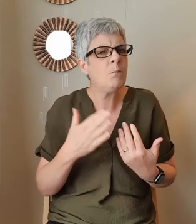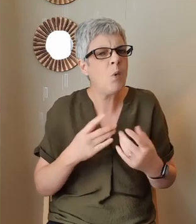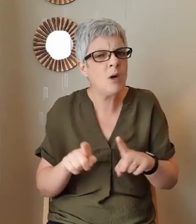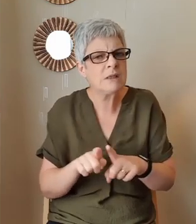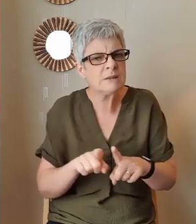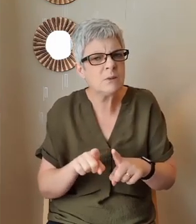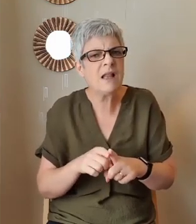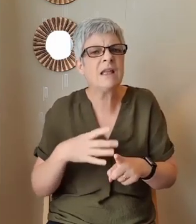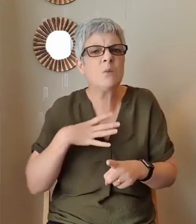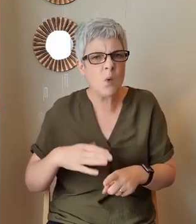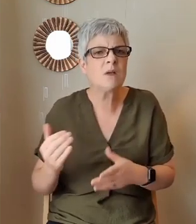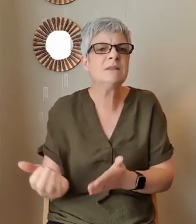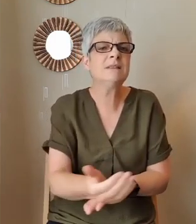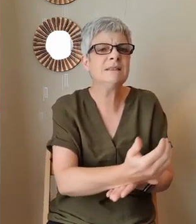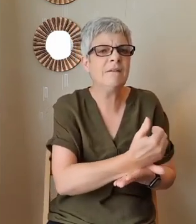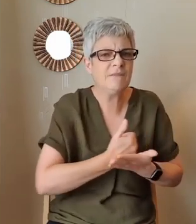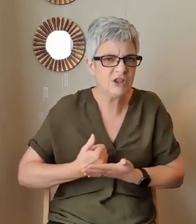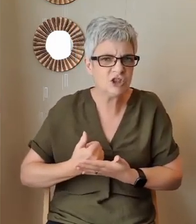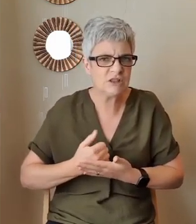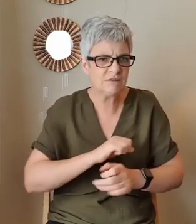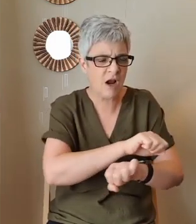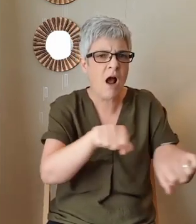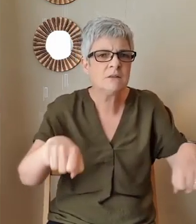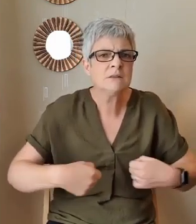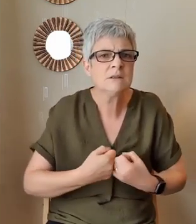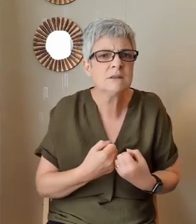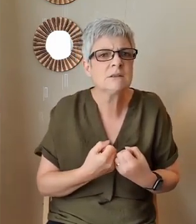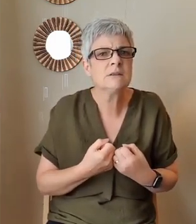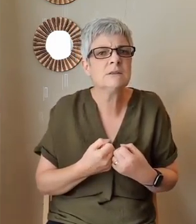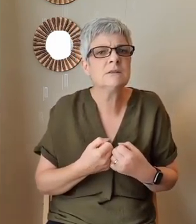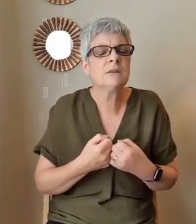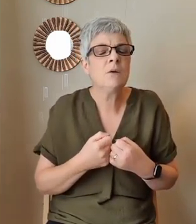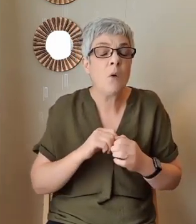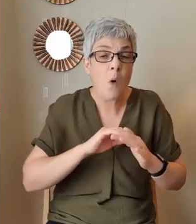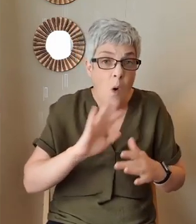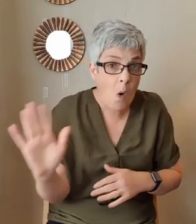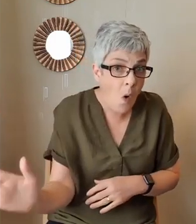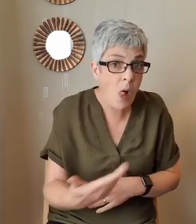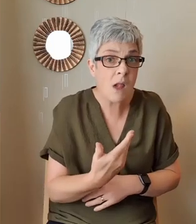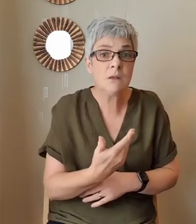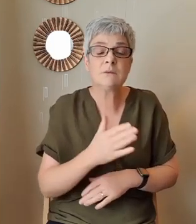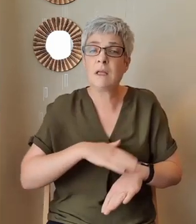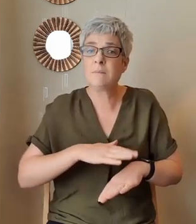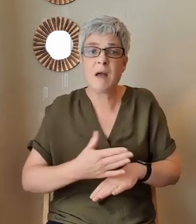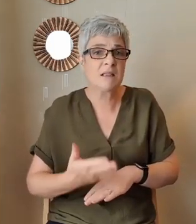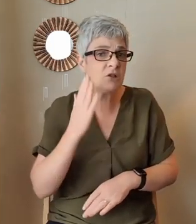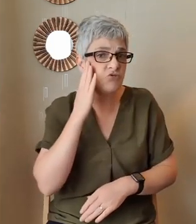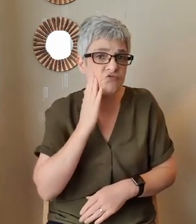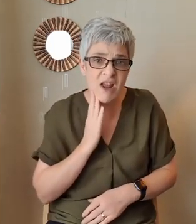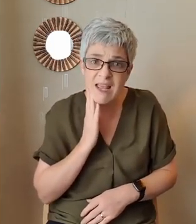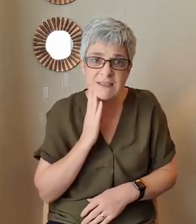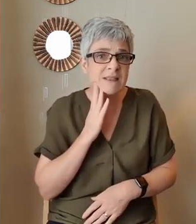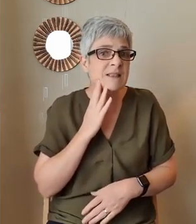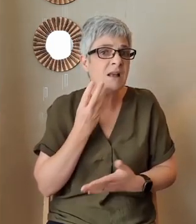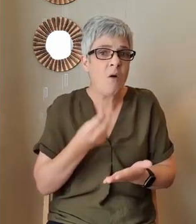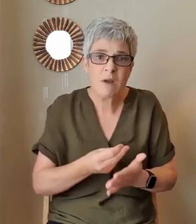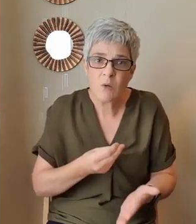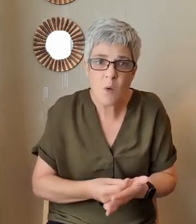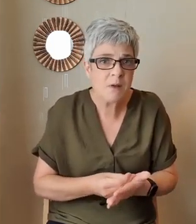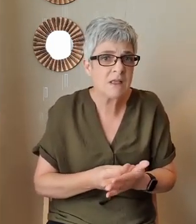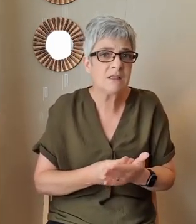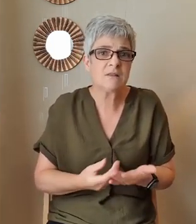God longs for our salvation. And all of us, no matter our race, our economics,